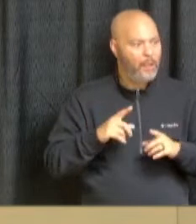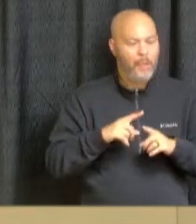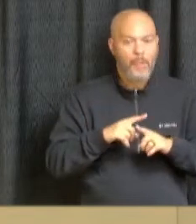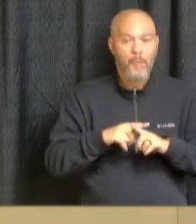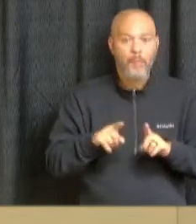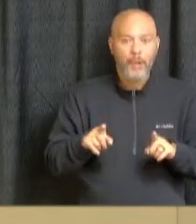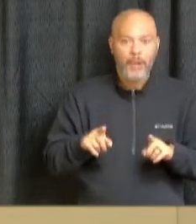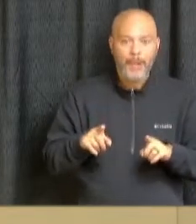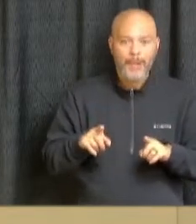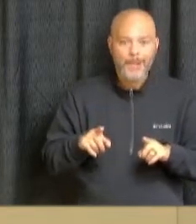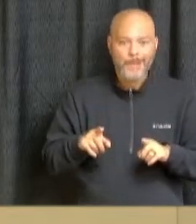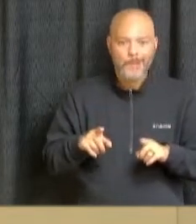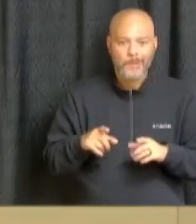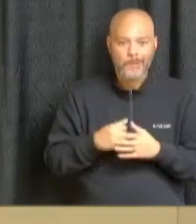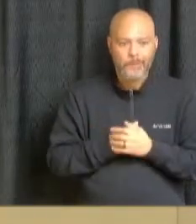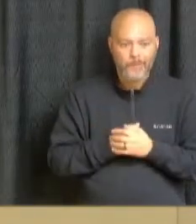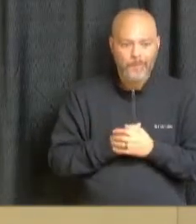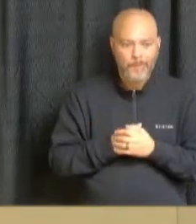But